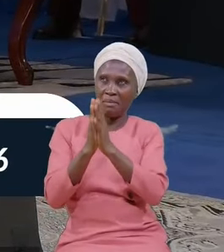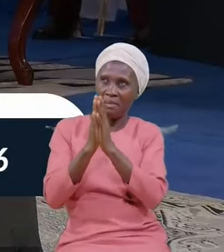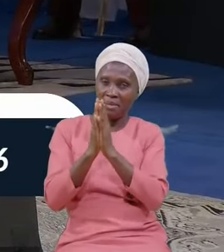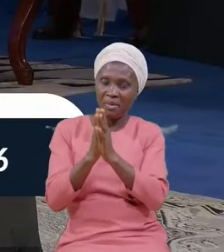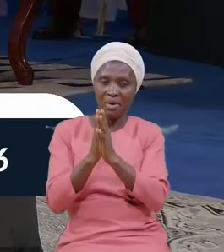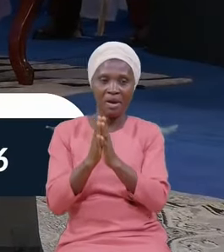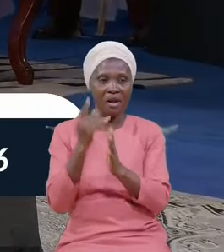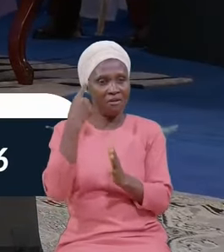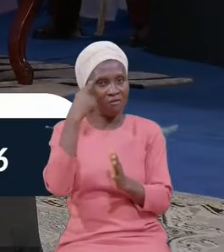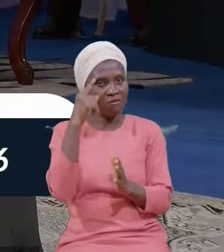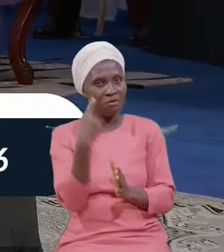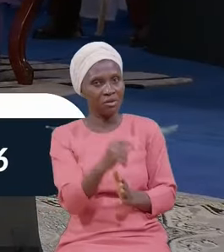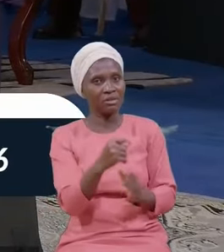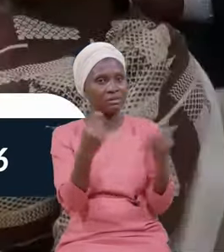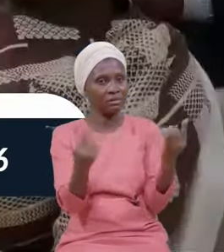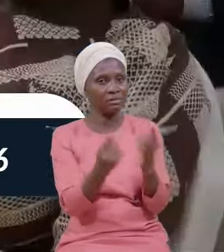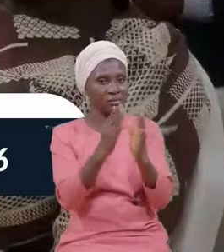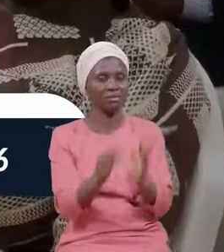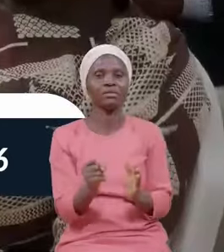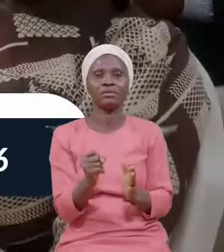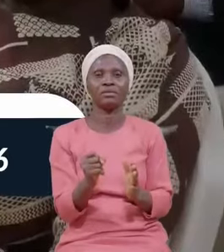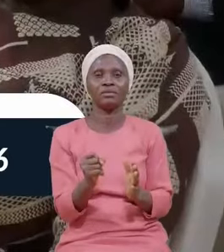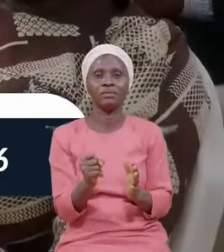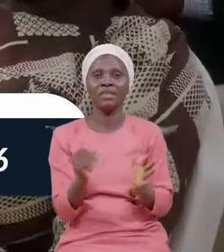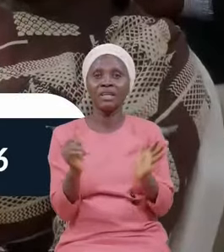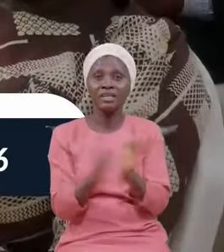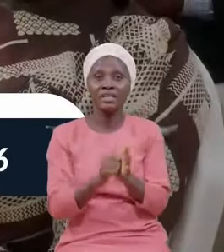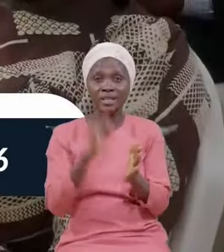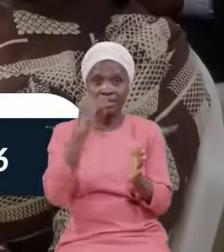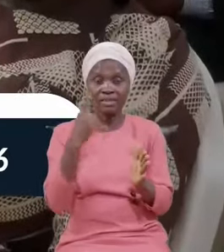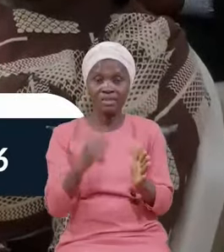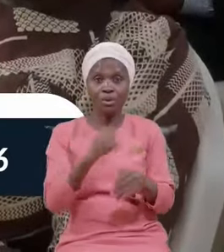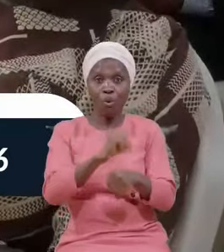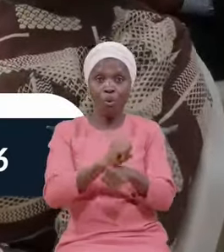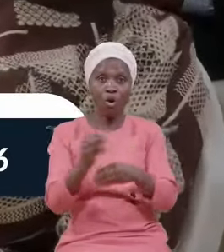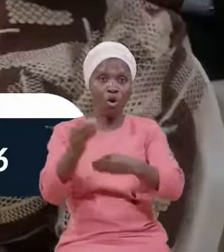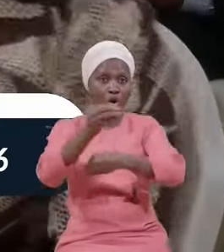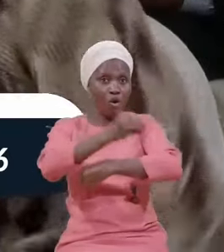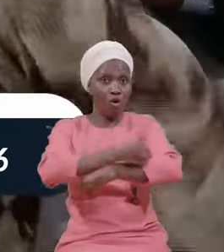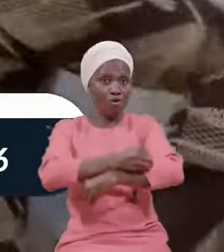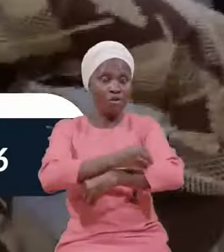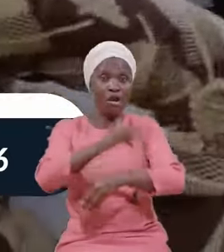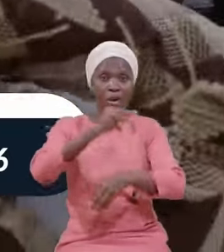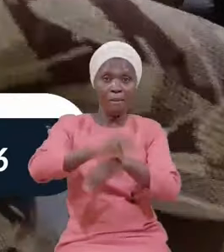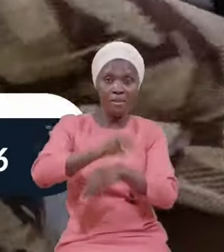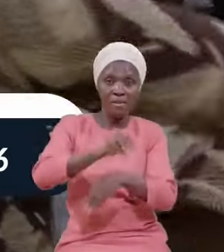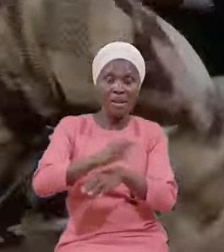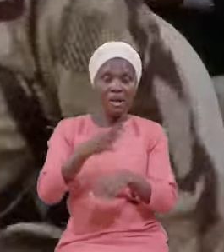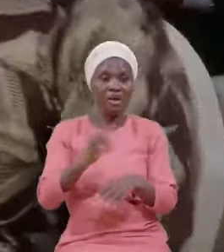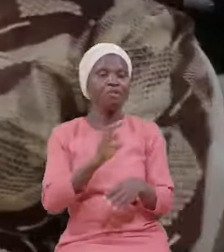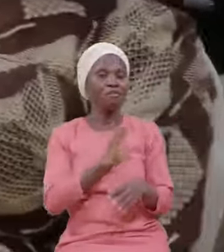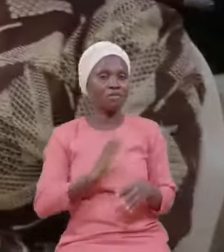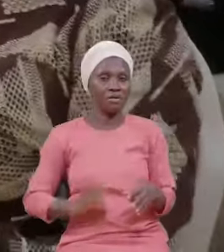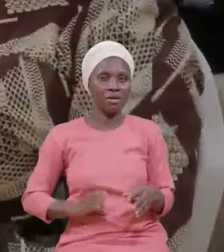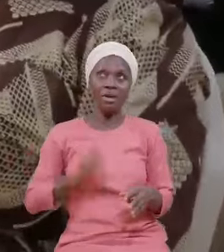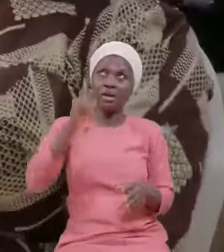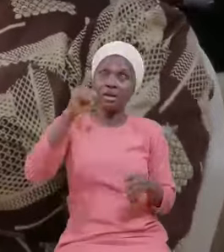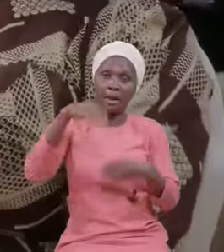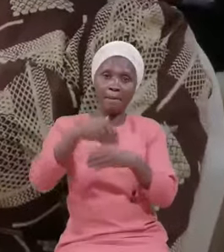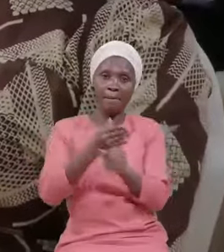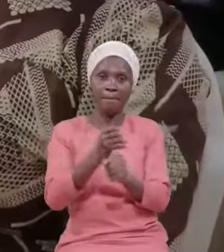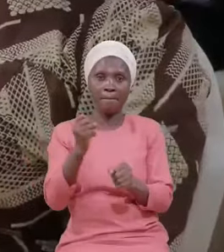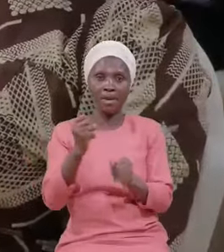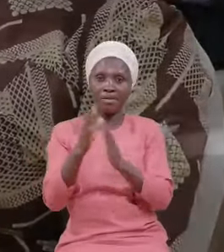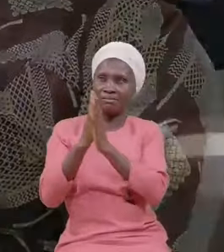transgressors that's the office of Christ that the ministry of Christ he makes intercession for